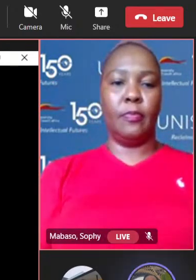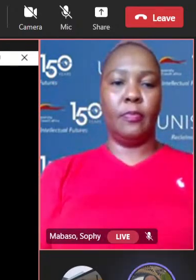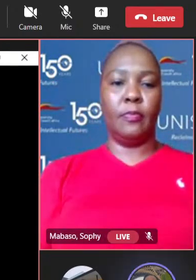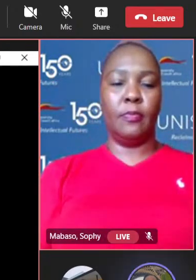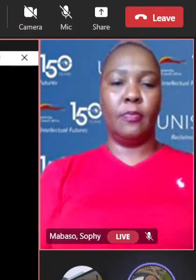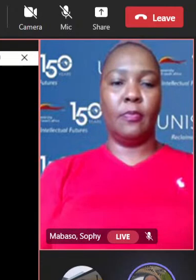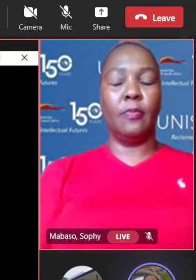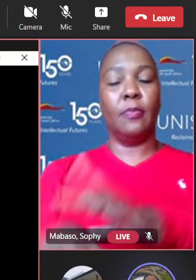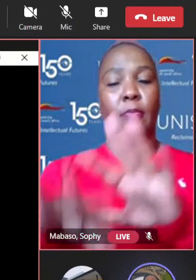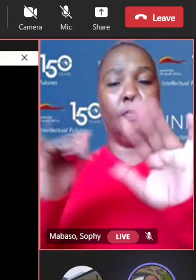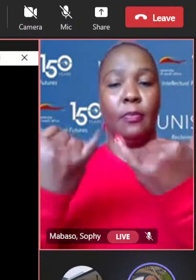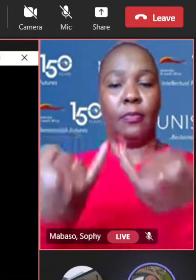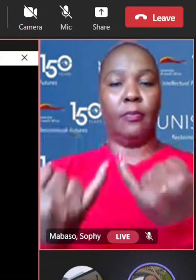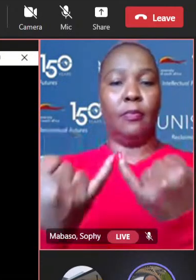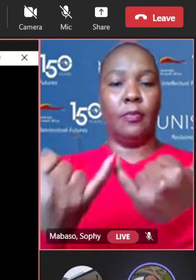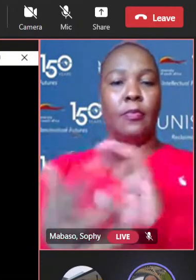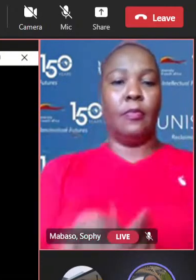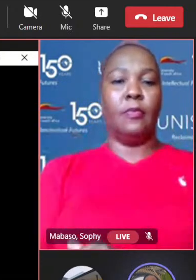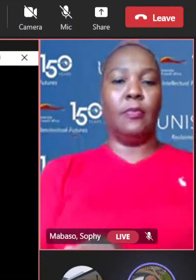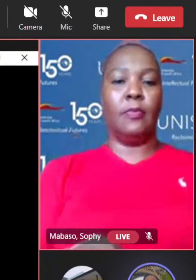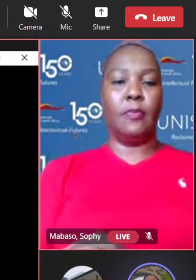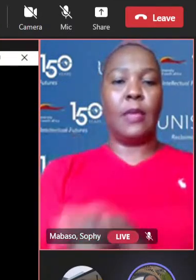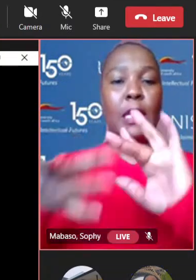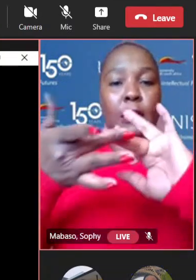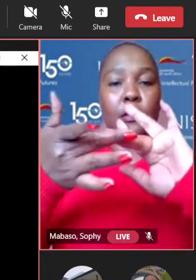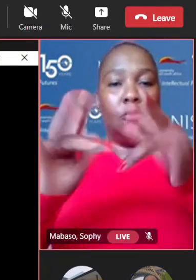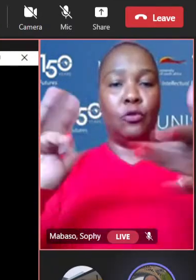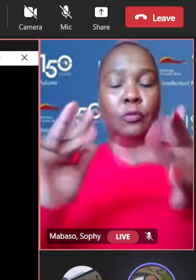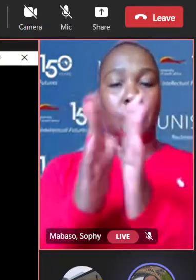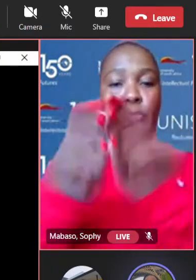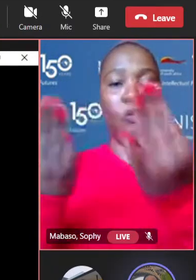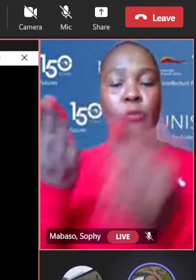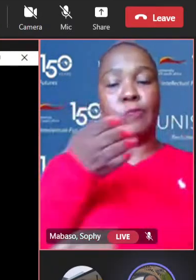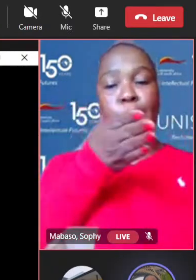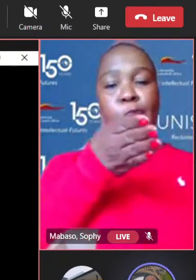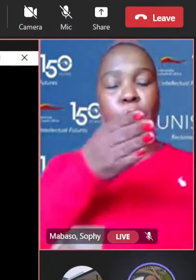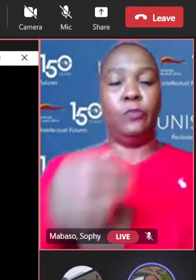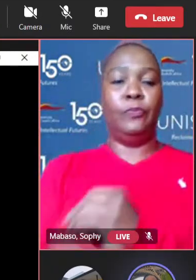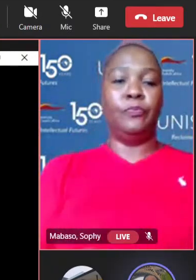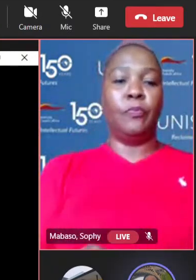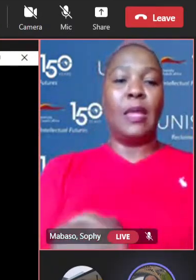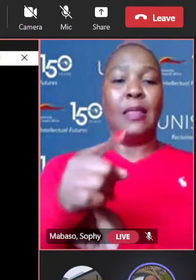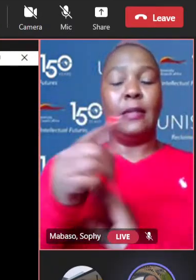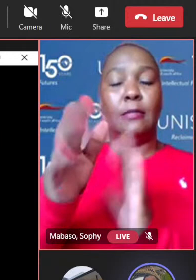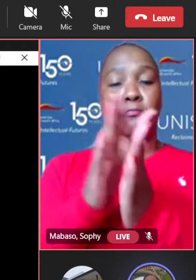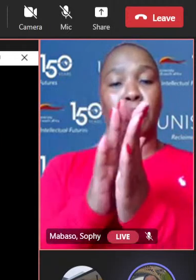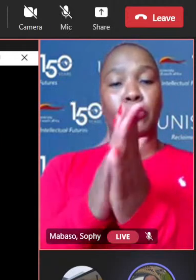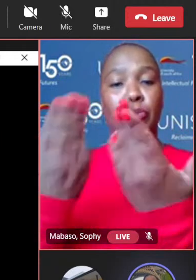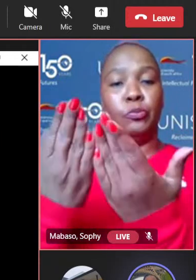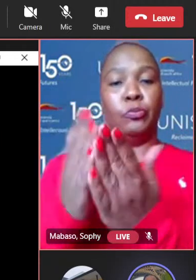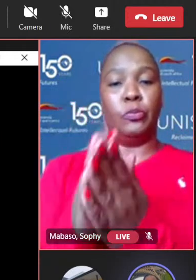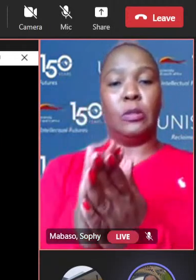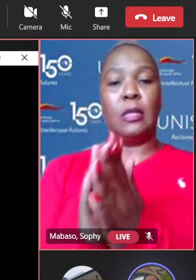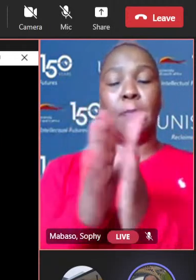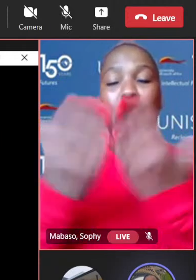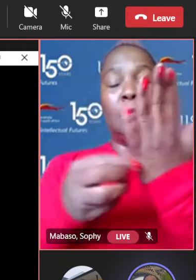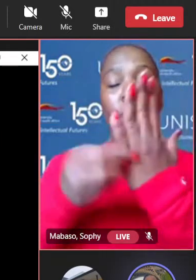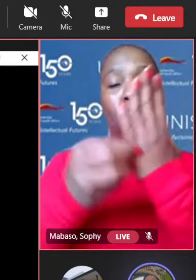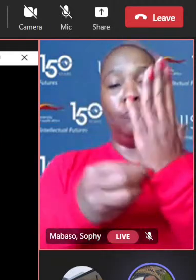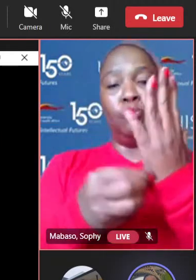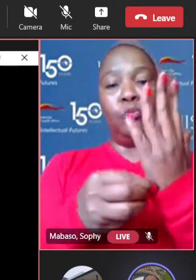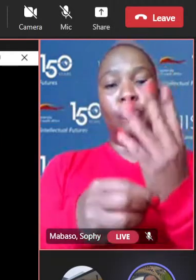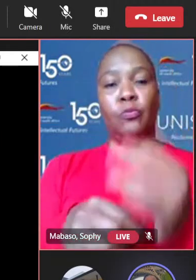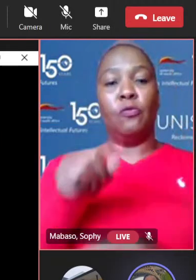Now, there are electronic reserves, and these are materials that are prescribed or recommended for